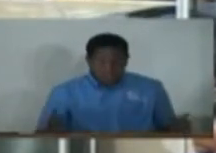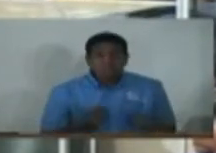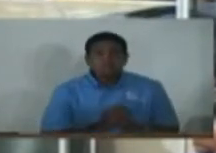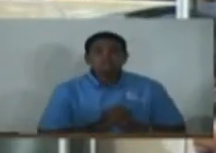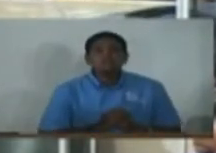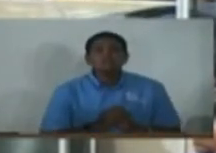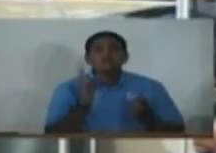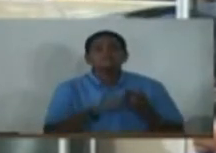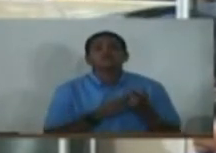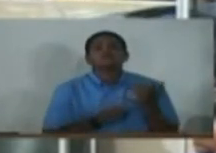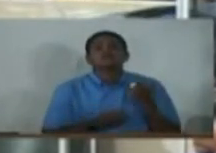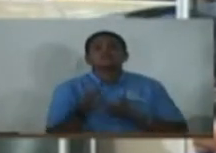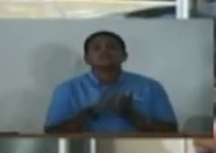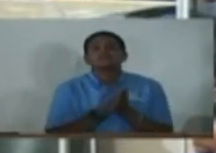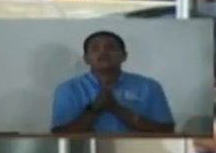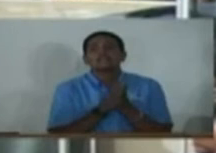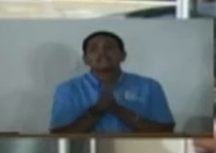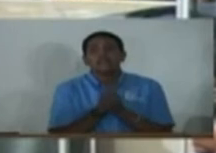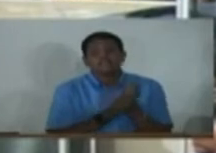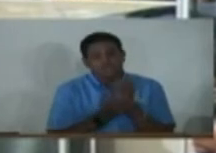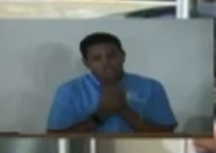and sanitizing.